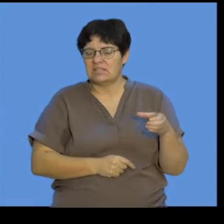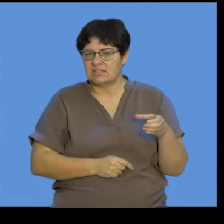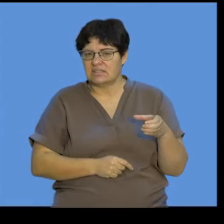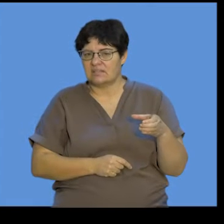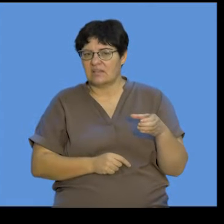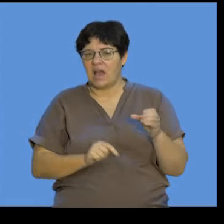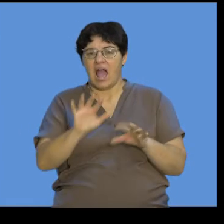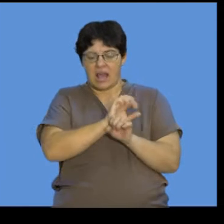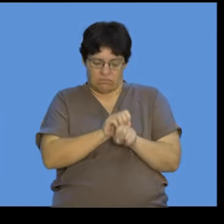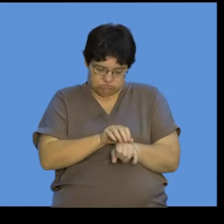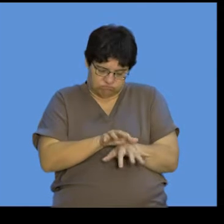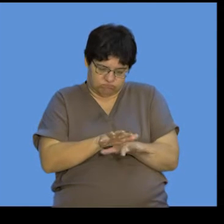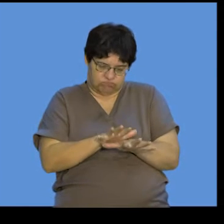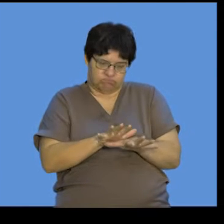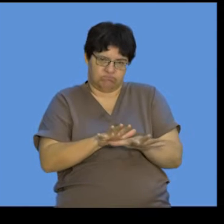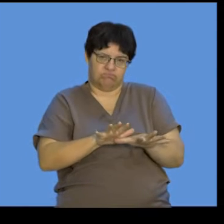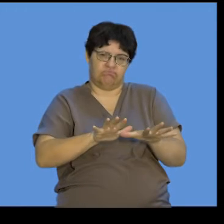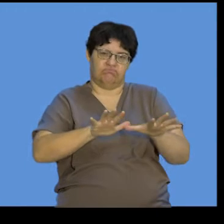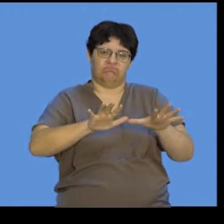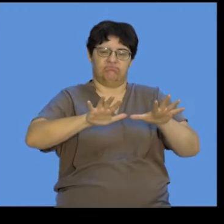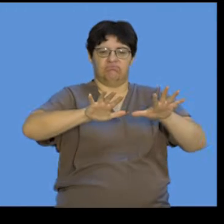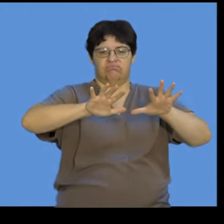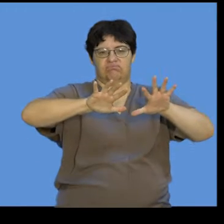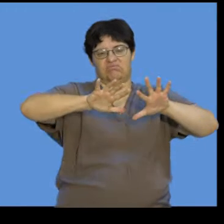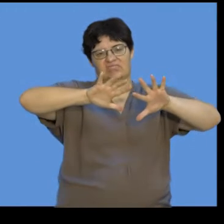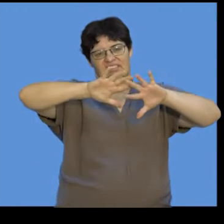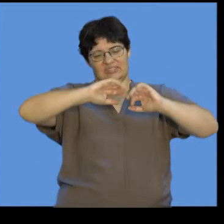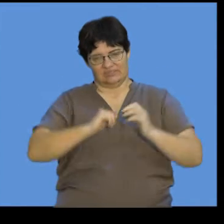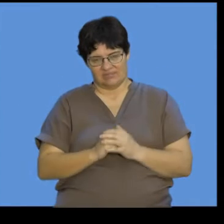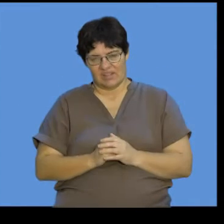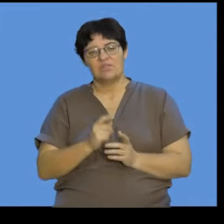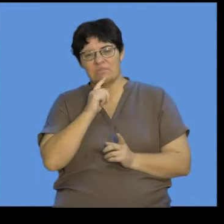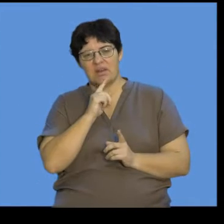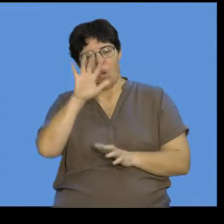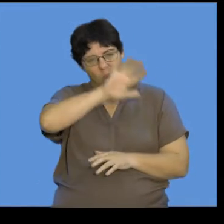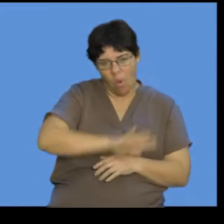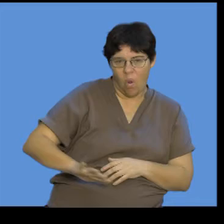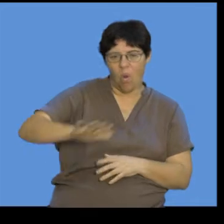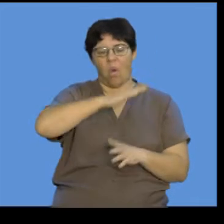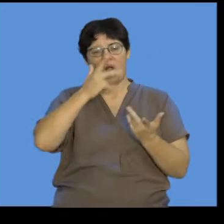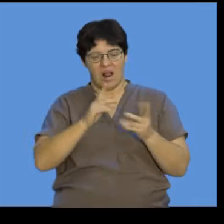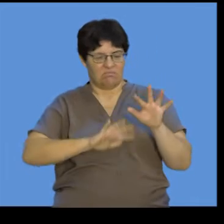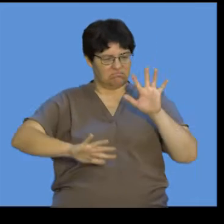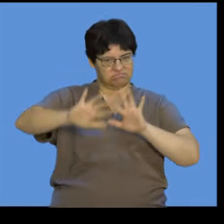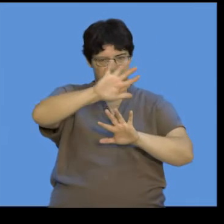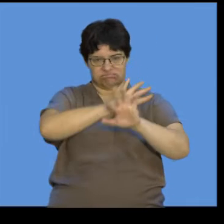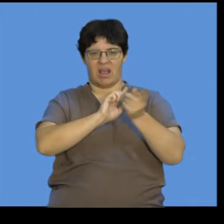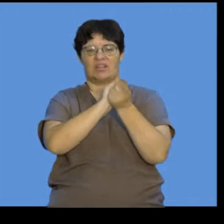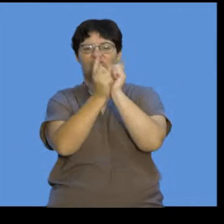color will spread, gradually throughout the whole, so to give us a uniform color at the end of the day. So that's a